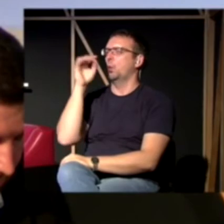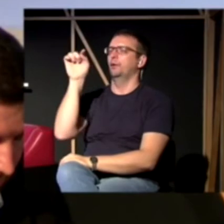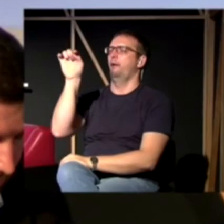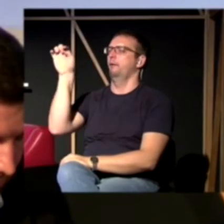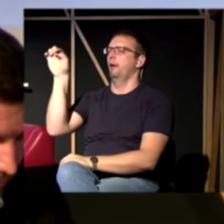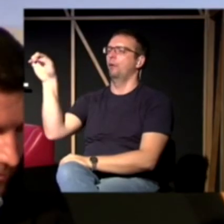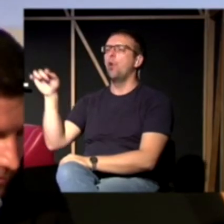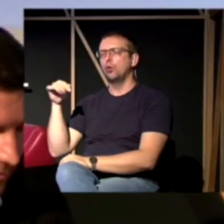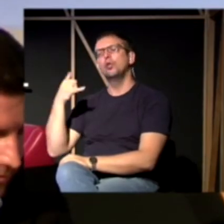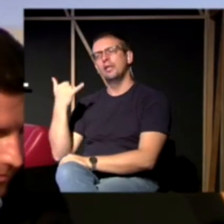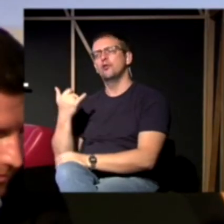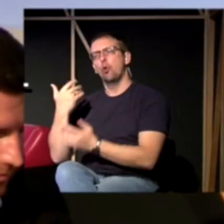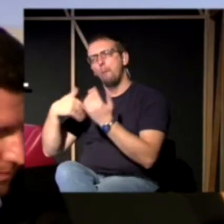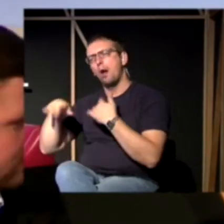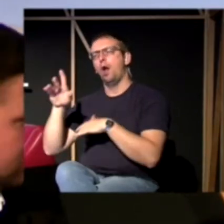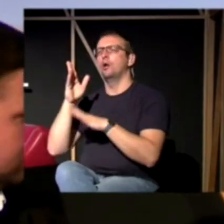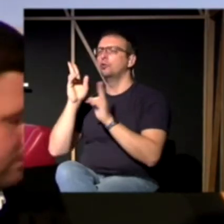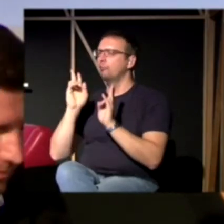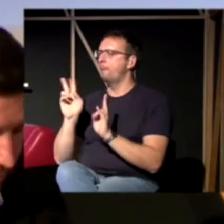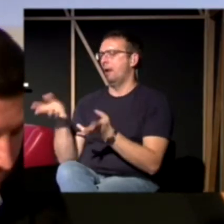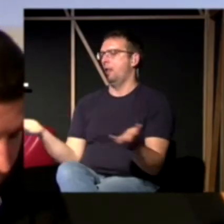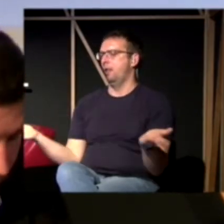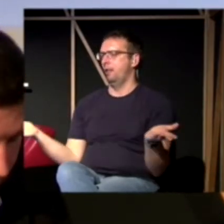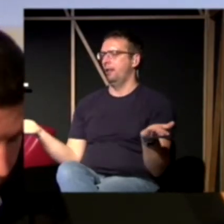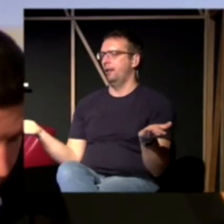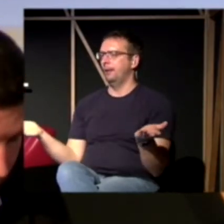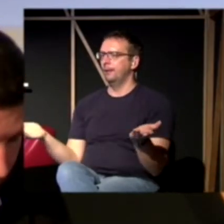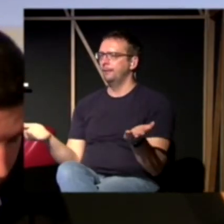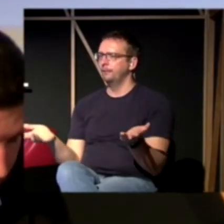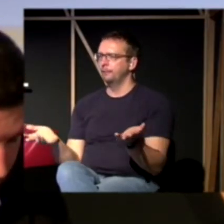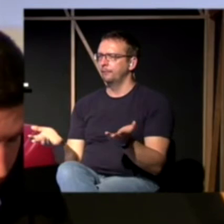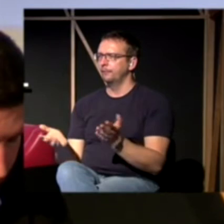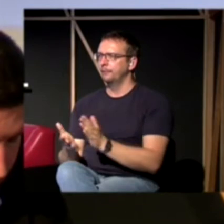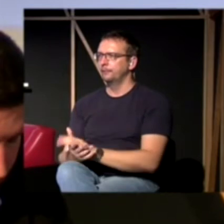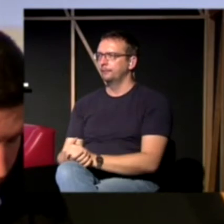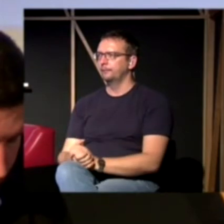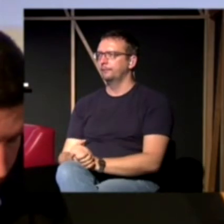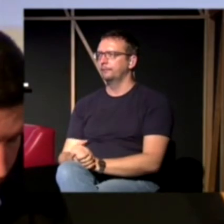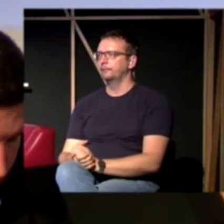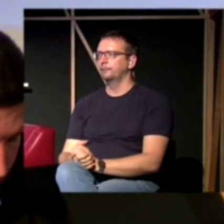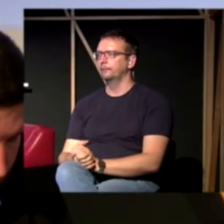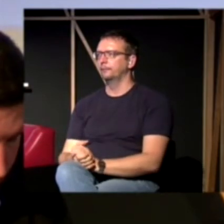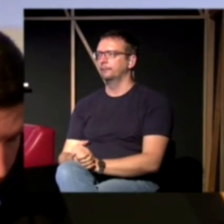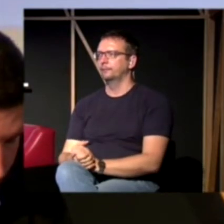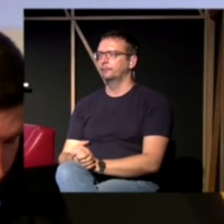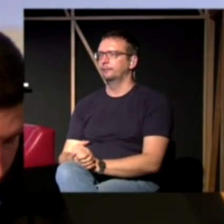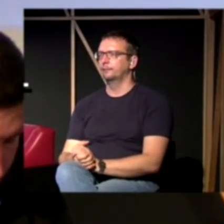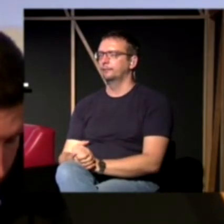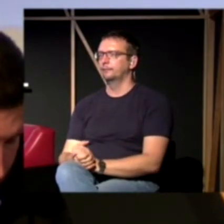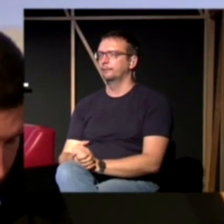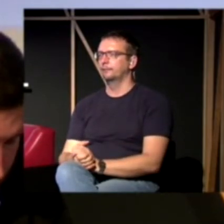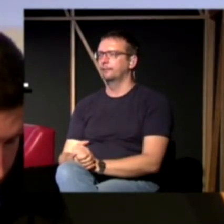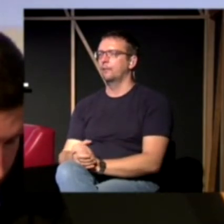in ADC training. Some museums organize touch tours and audio guides.